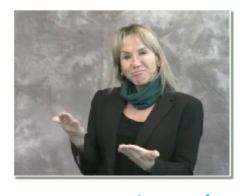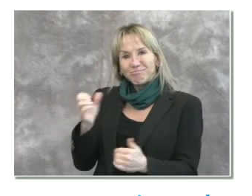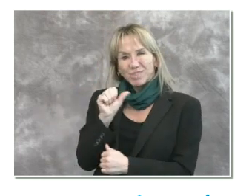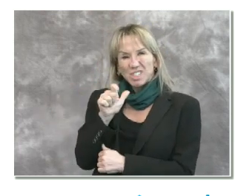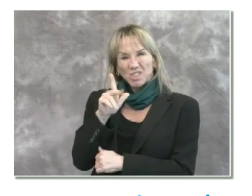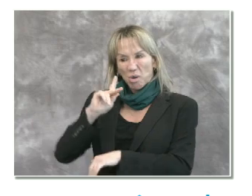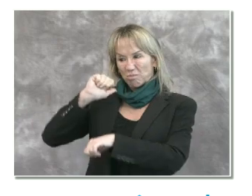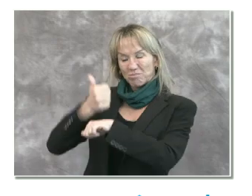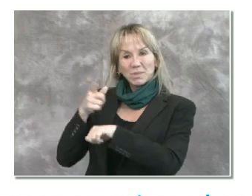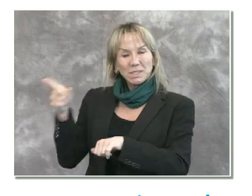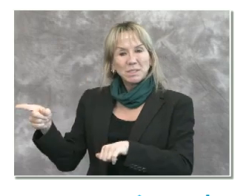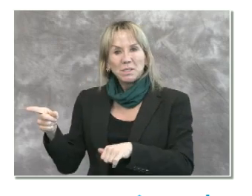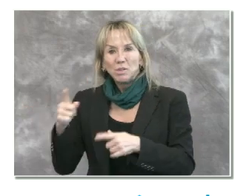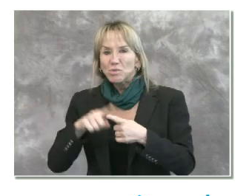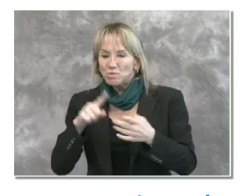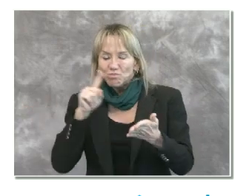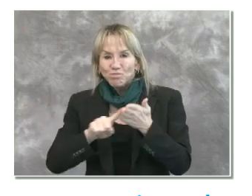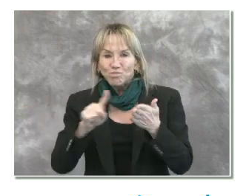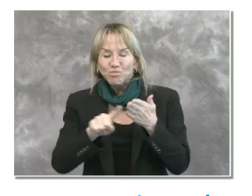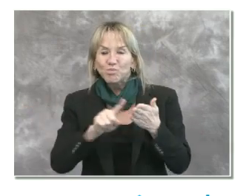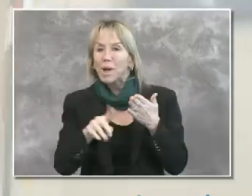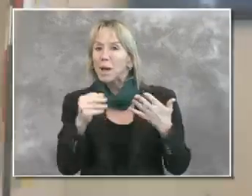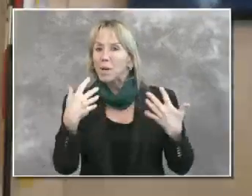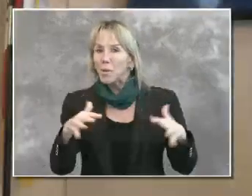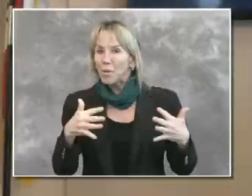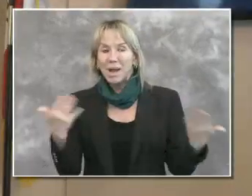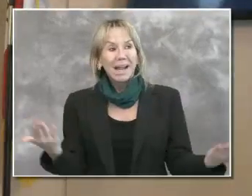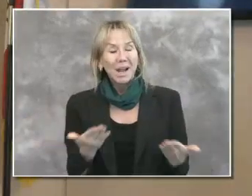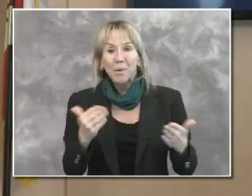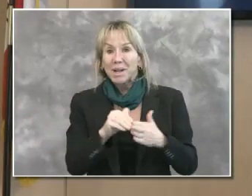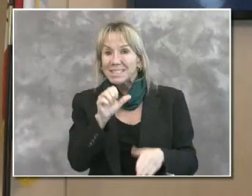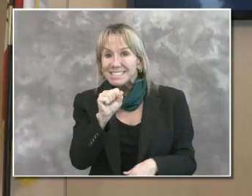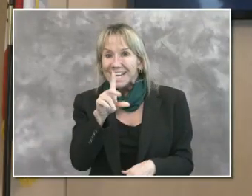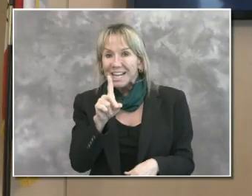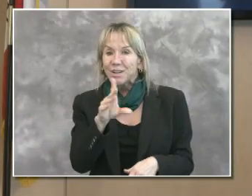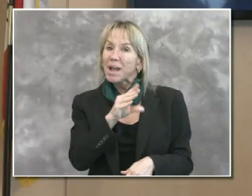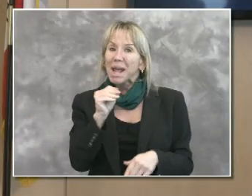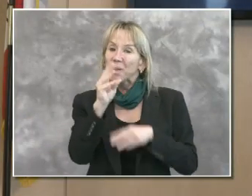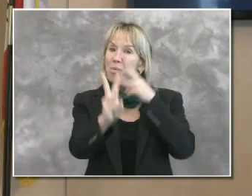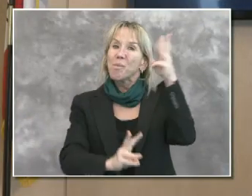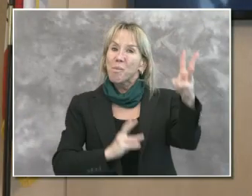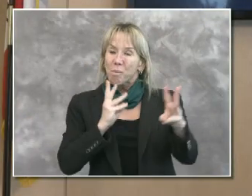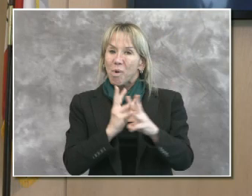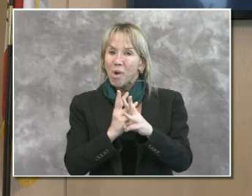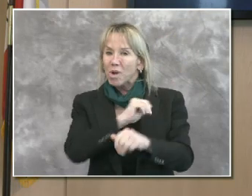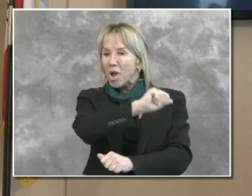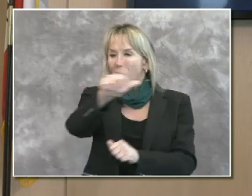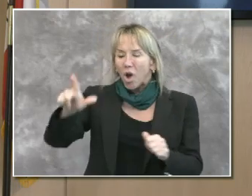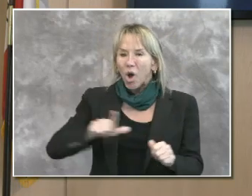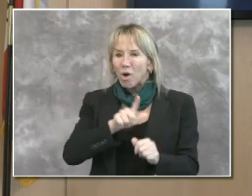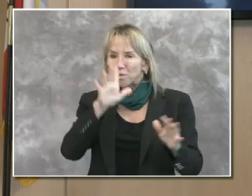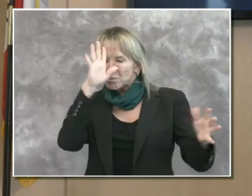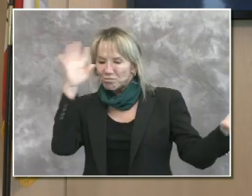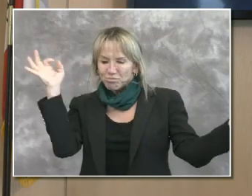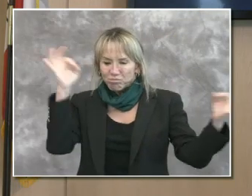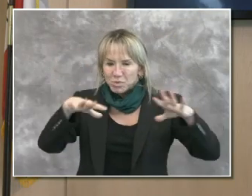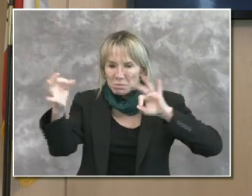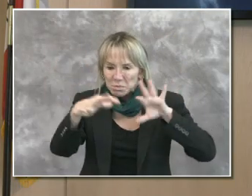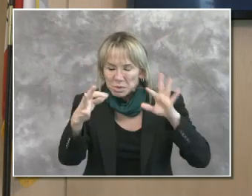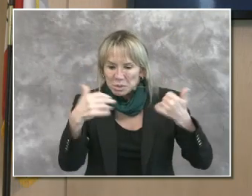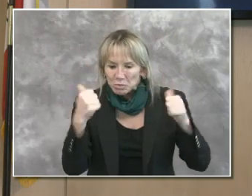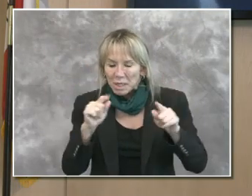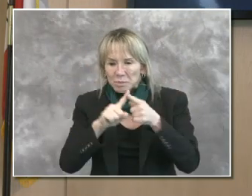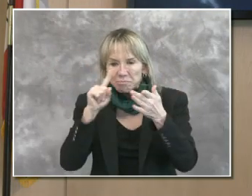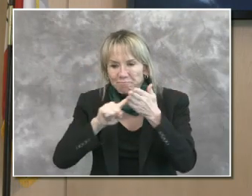comforted to know that our brightest minds in San Diego and around the world are working to defeat this latest